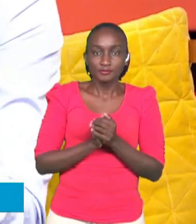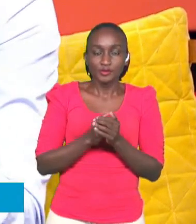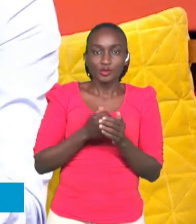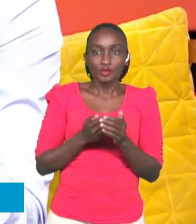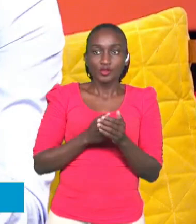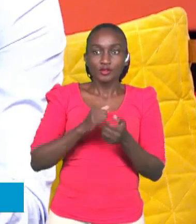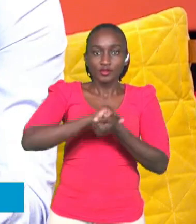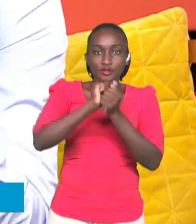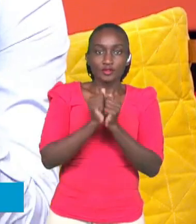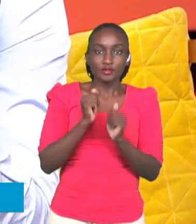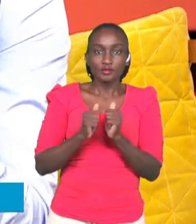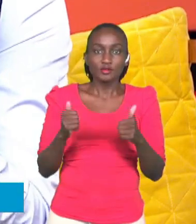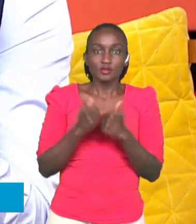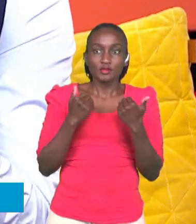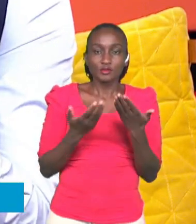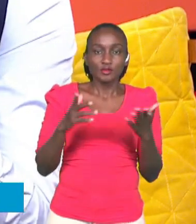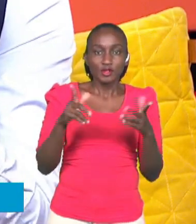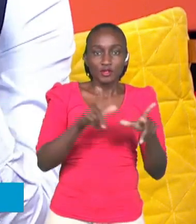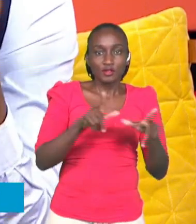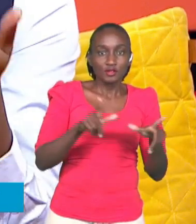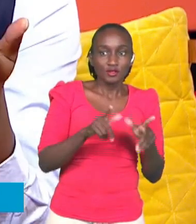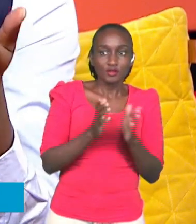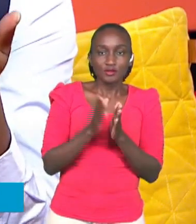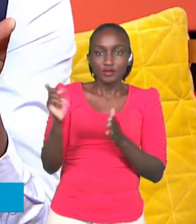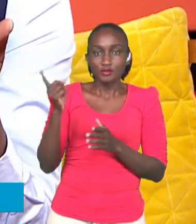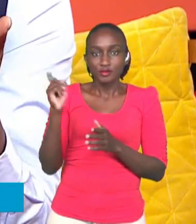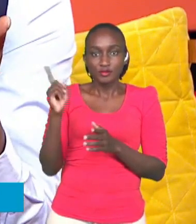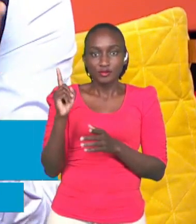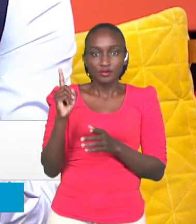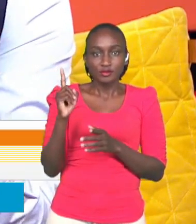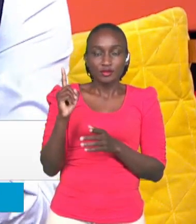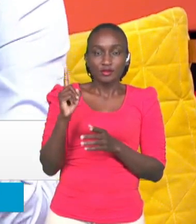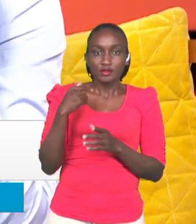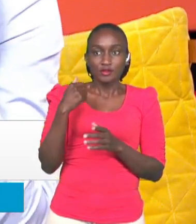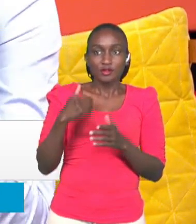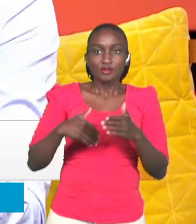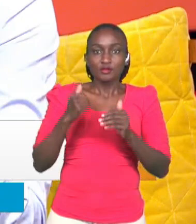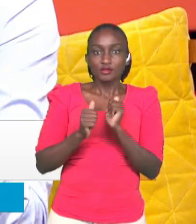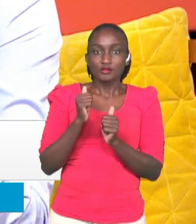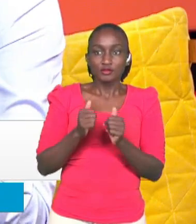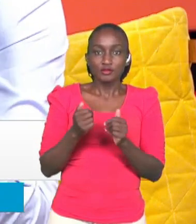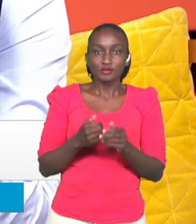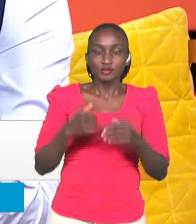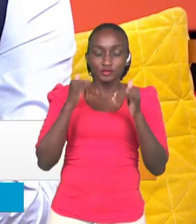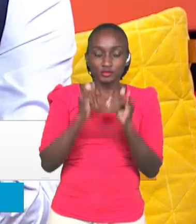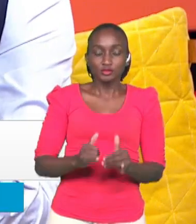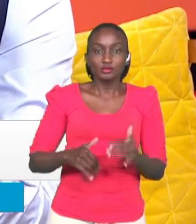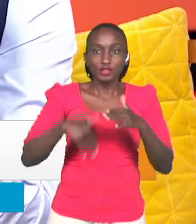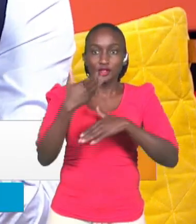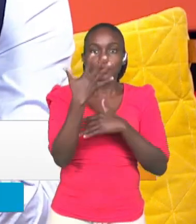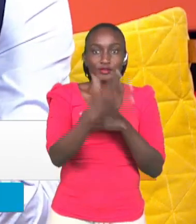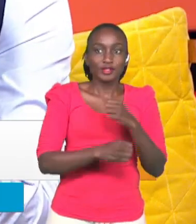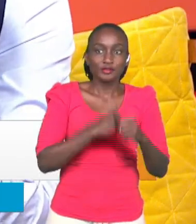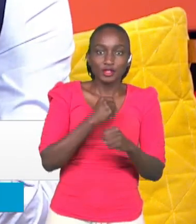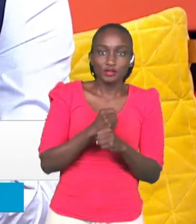coming up where licenses, but the ministers of faith will be renewed after every 5 years. A minister of faith